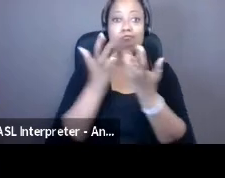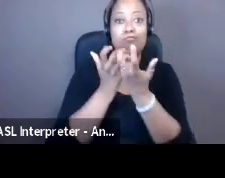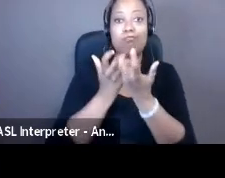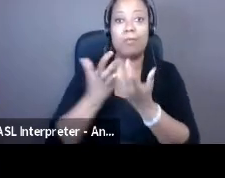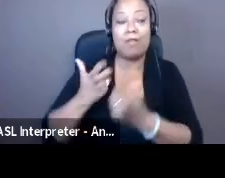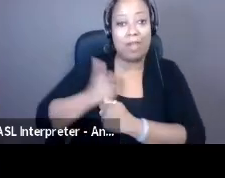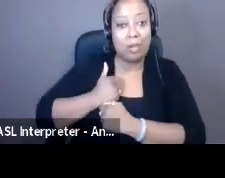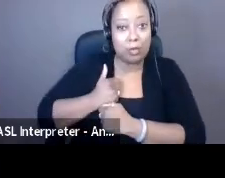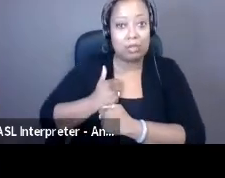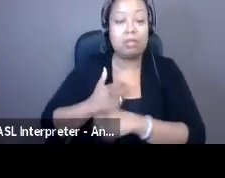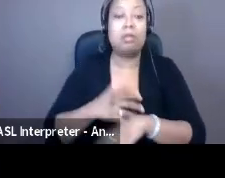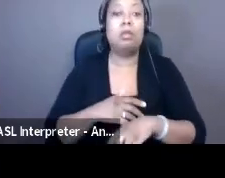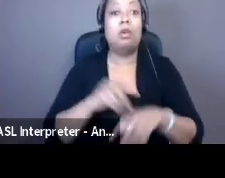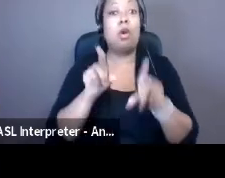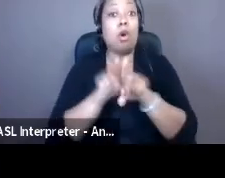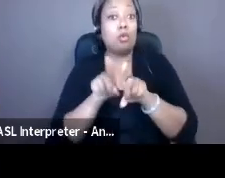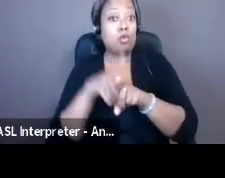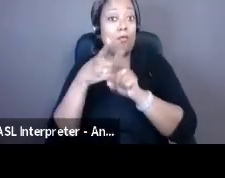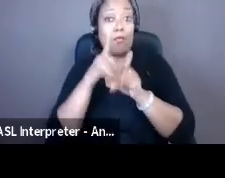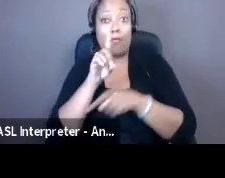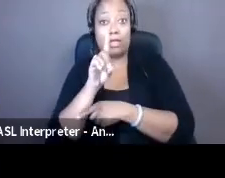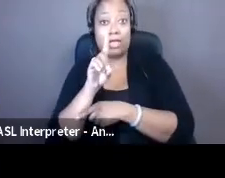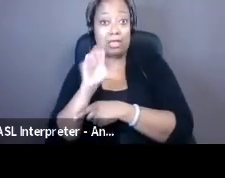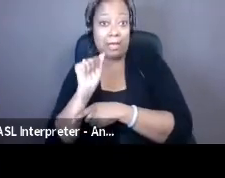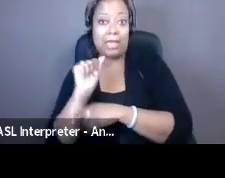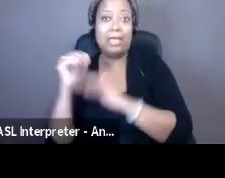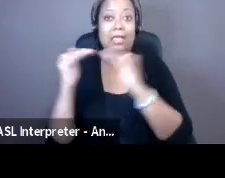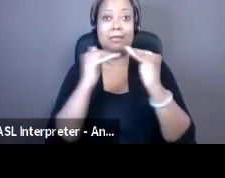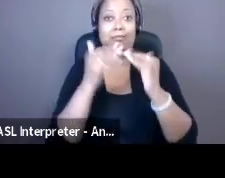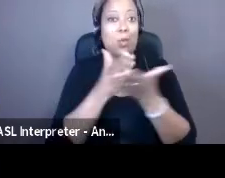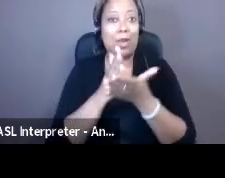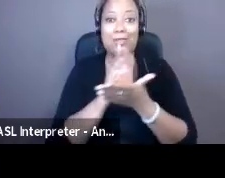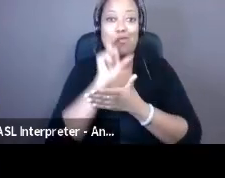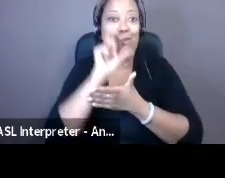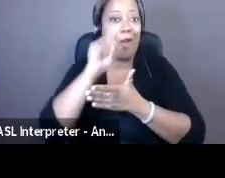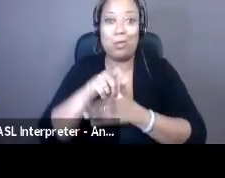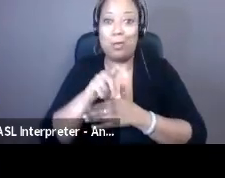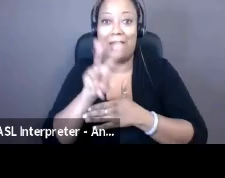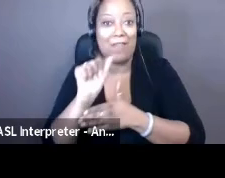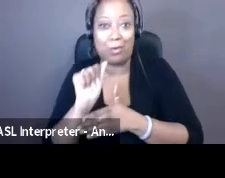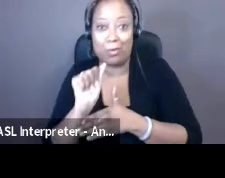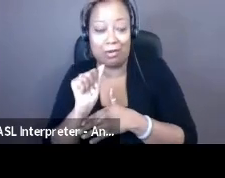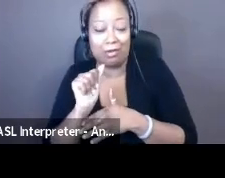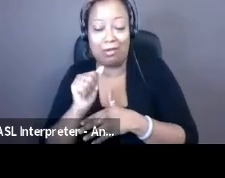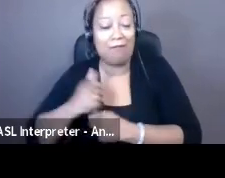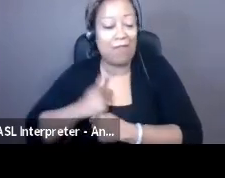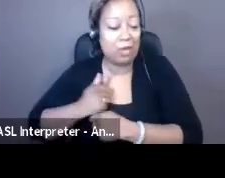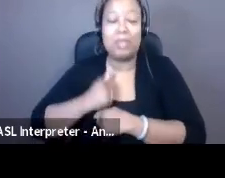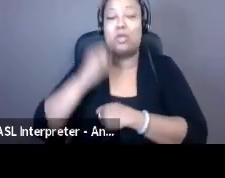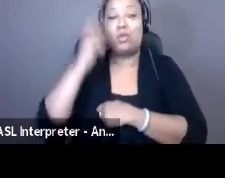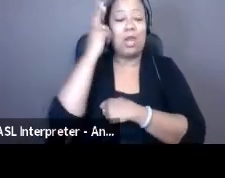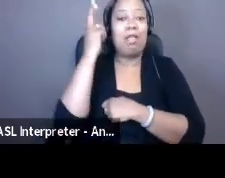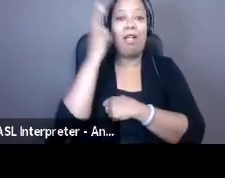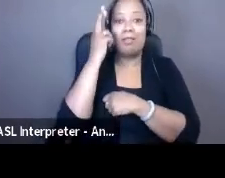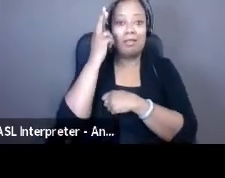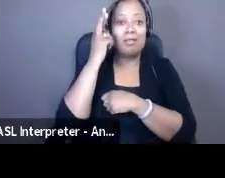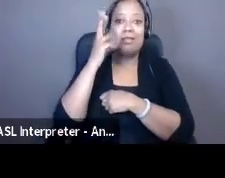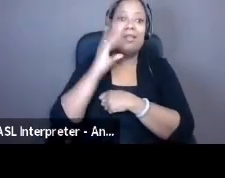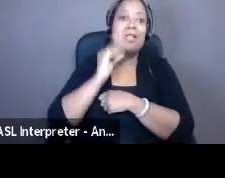for disability civil rights. So you don't have to be a veteran to realize the benefits of